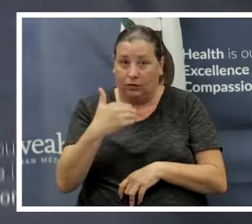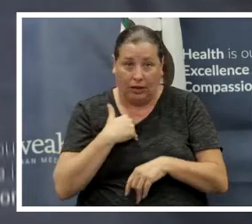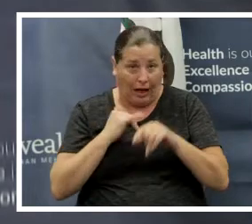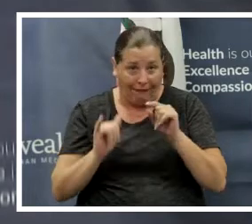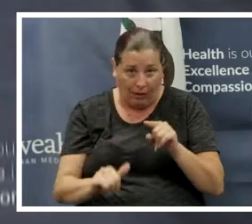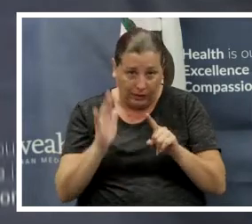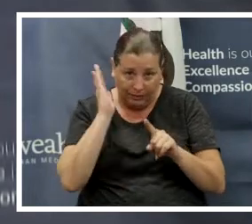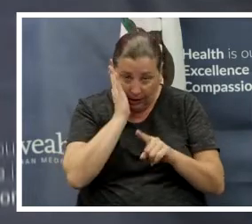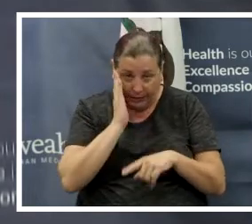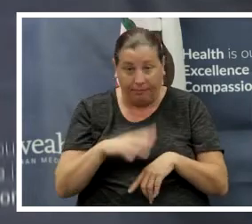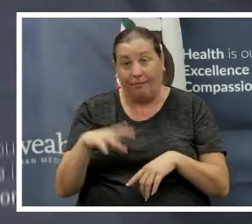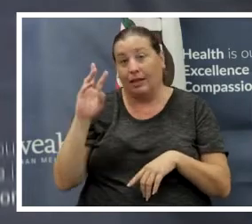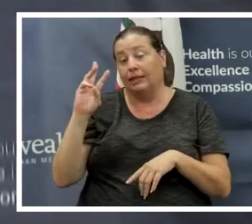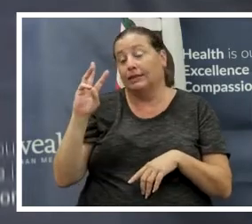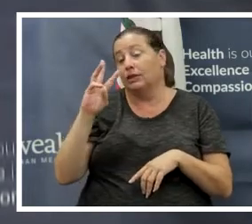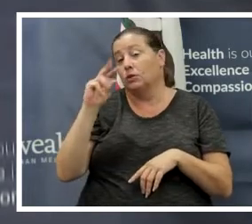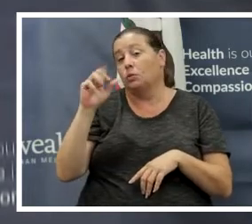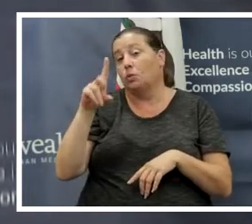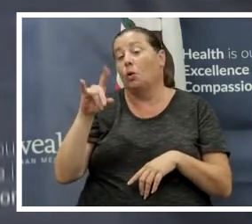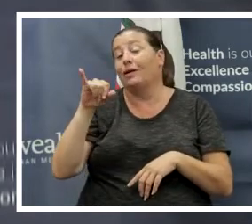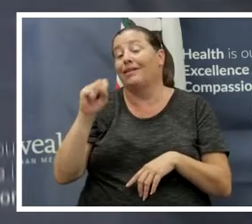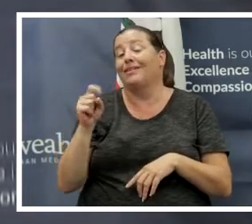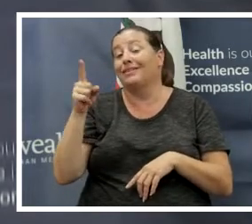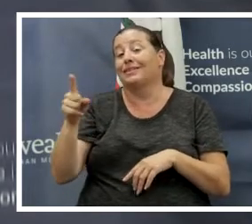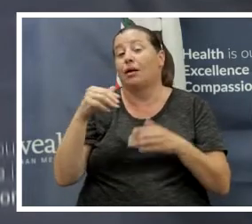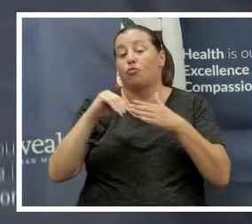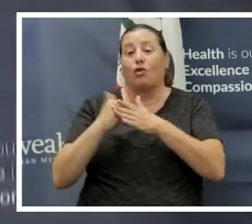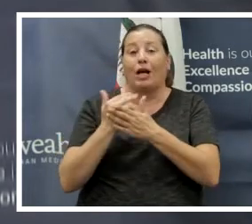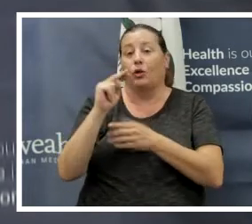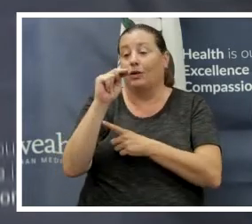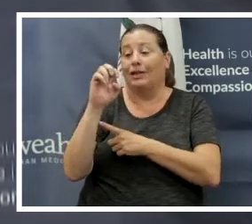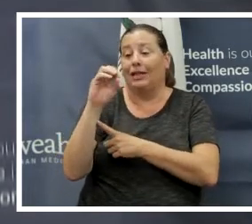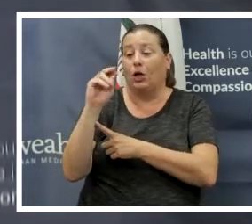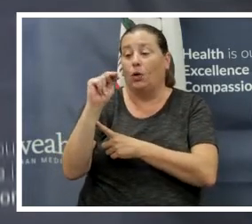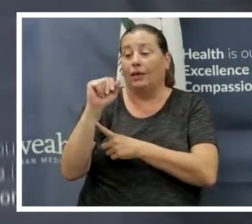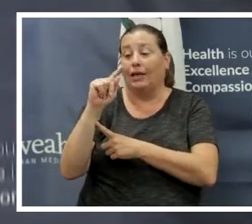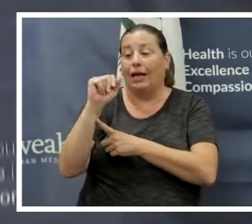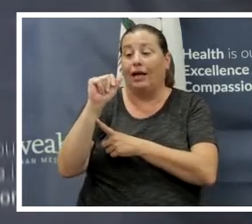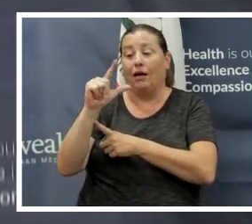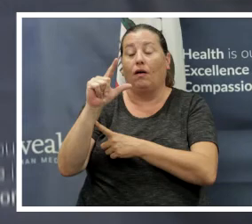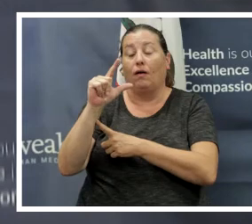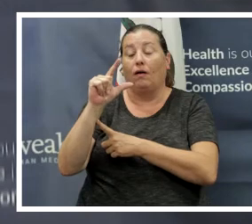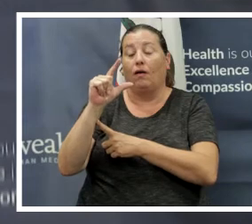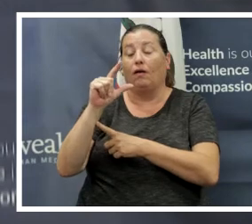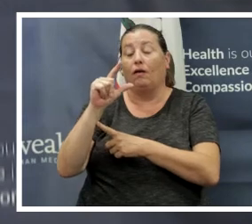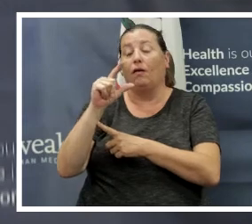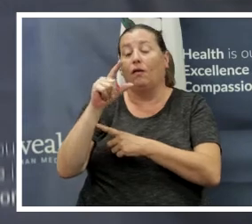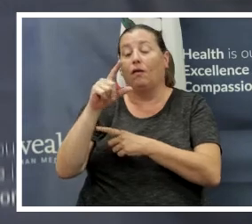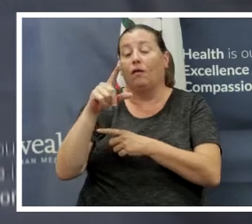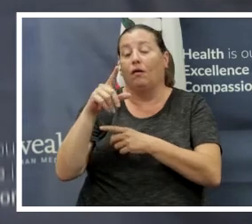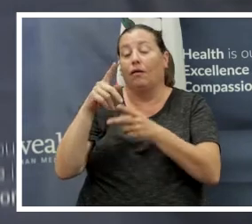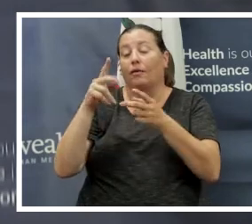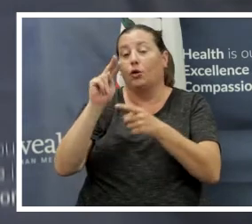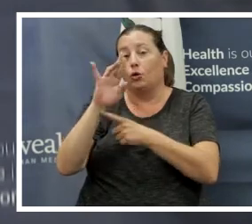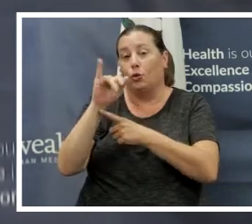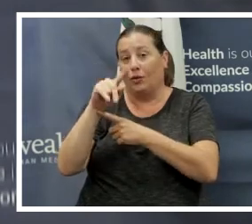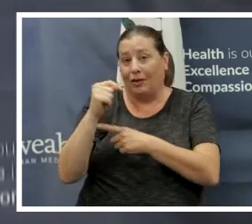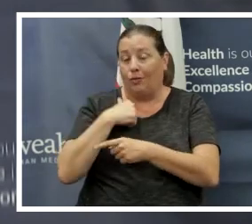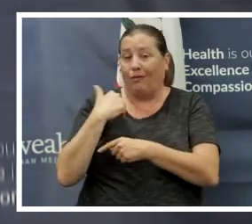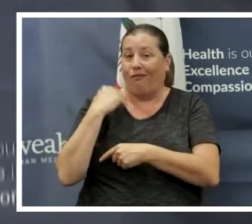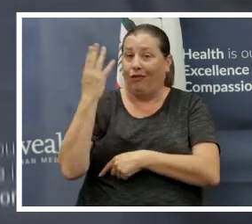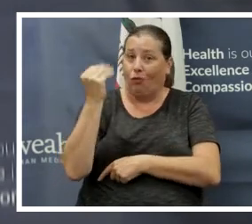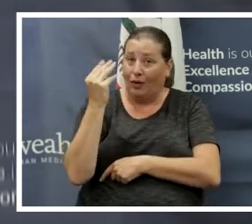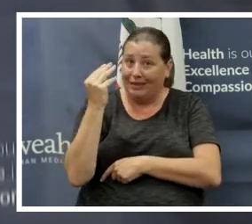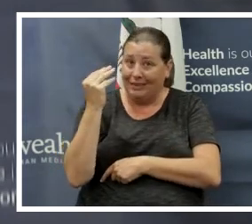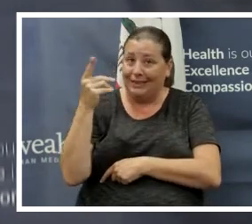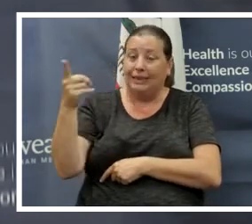new 23-bed neonatal intensive care unit. We have 14 neonates that are on that unit right now. Moms and